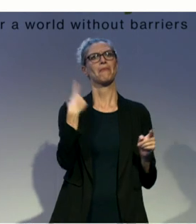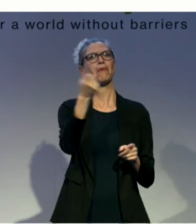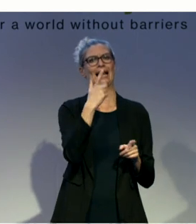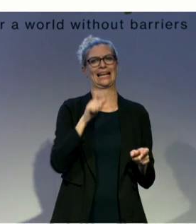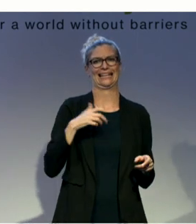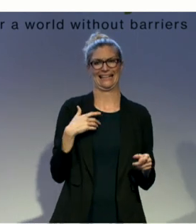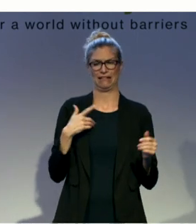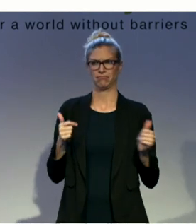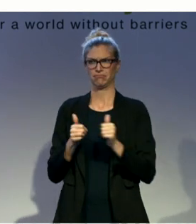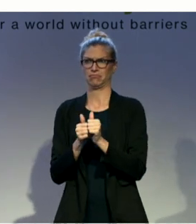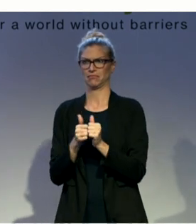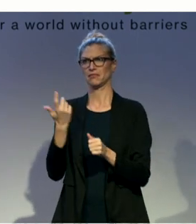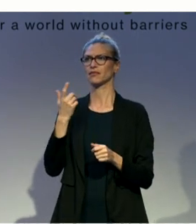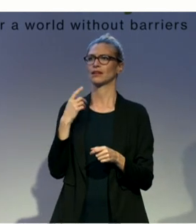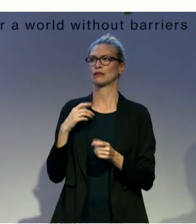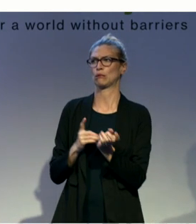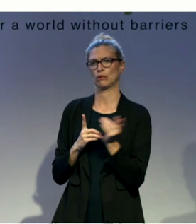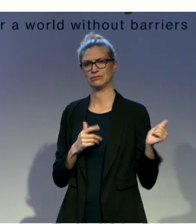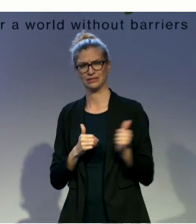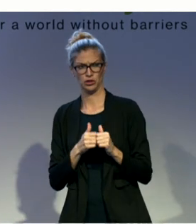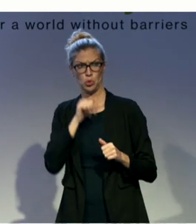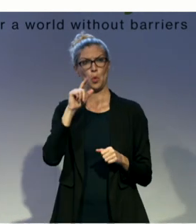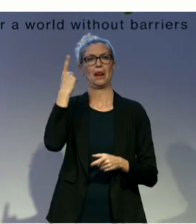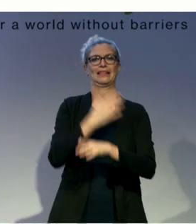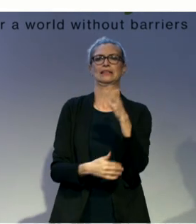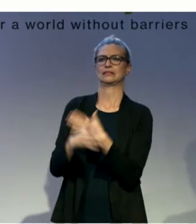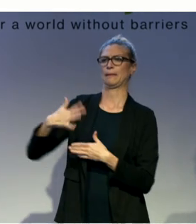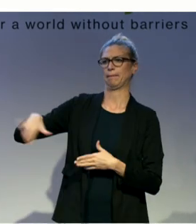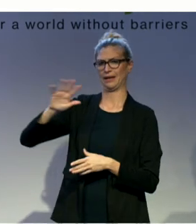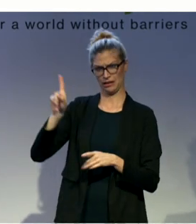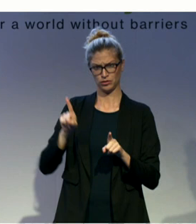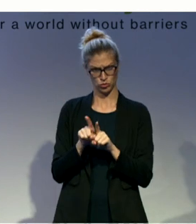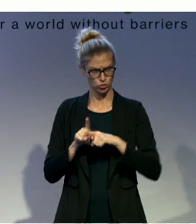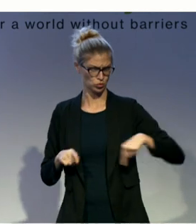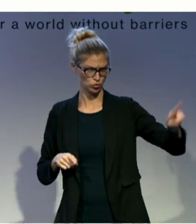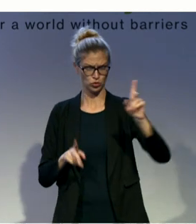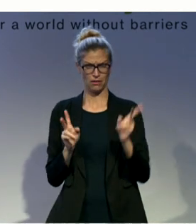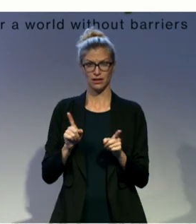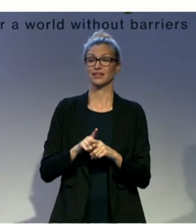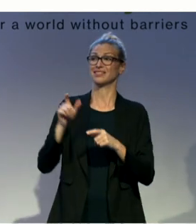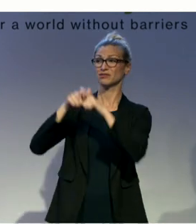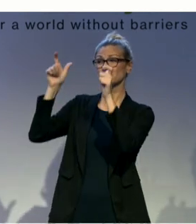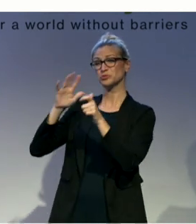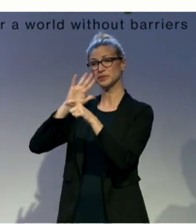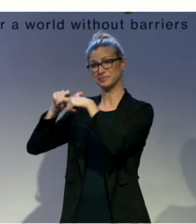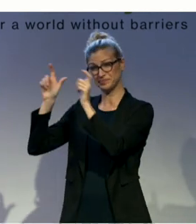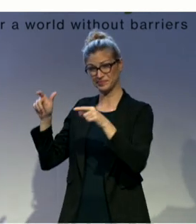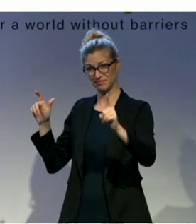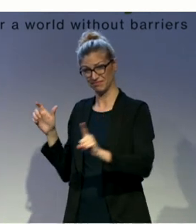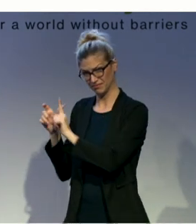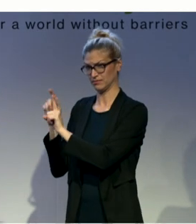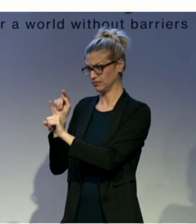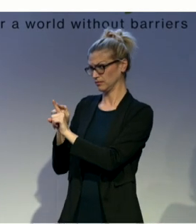is completely different from life in institutions. Users themselves decide on things that matter to them. They